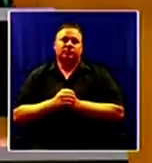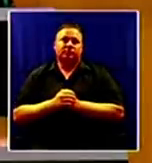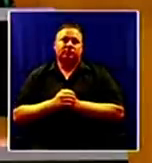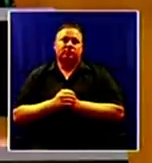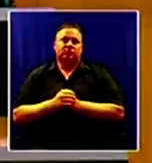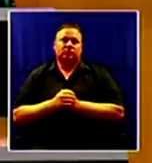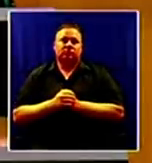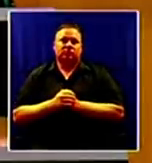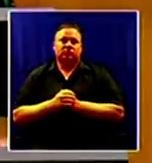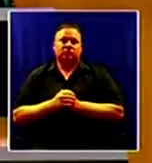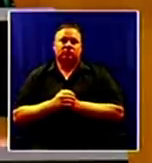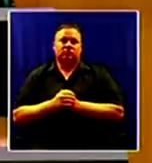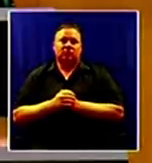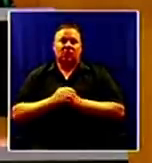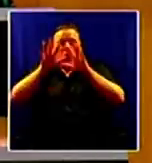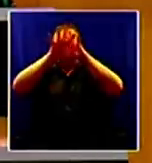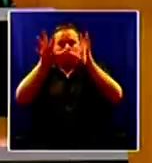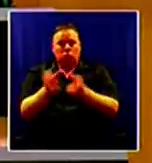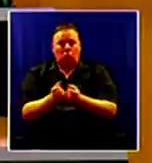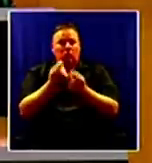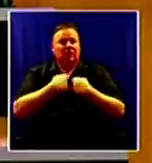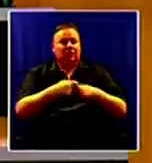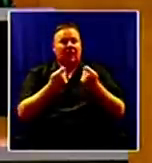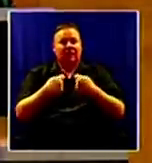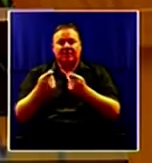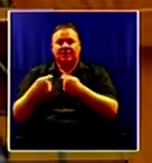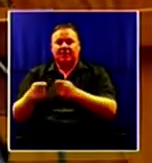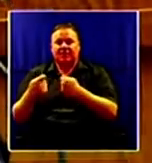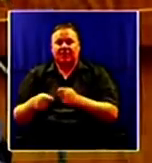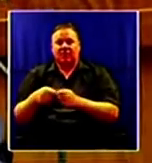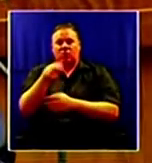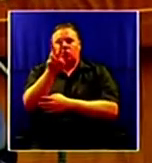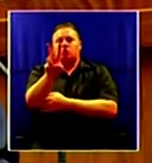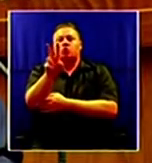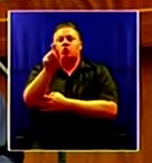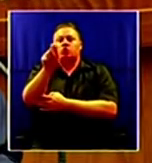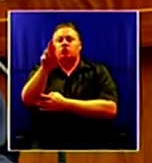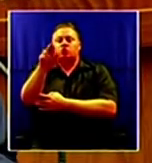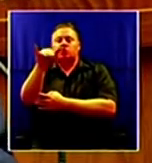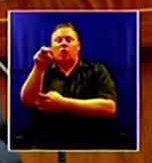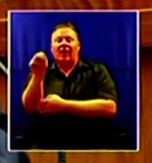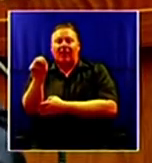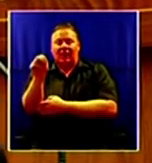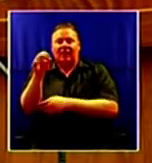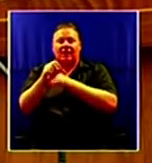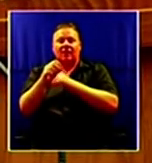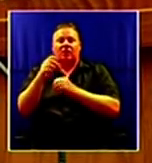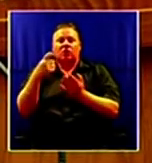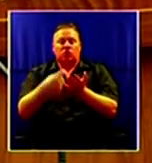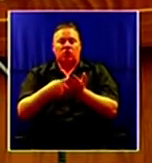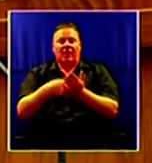Total consolidated spending amounts to 2 trillion rand each year over the medium